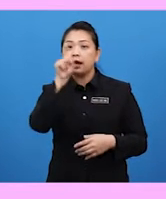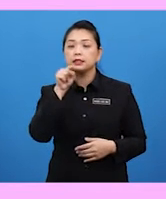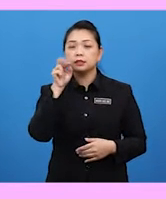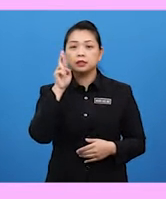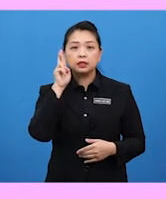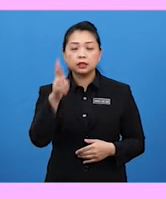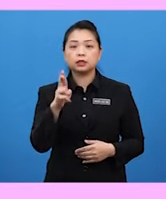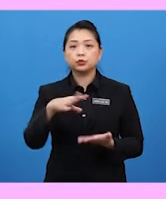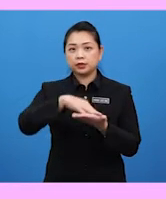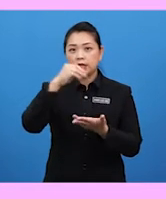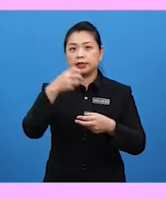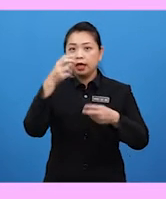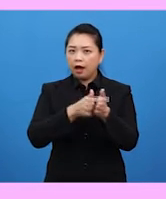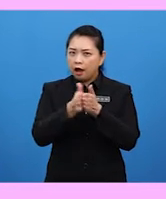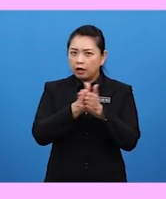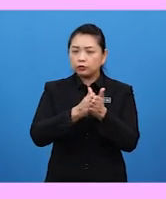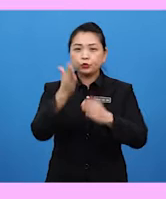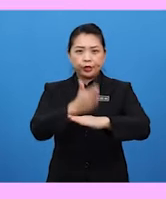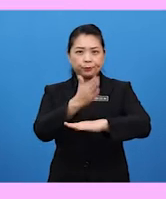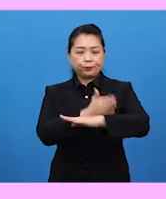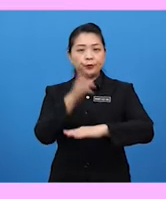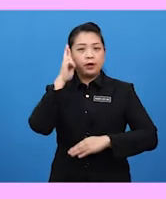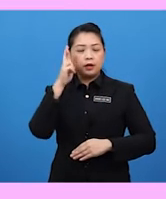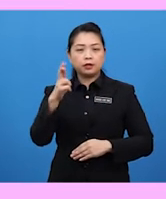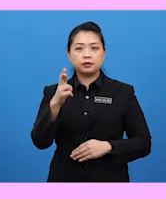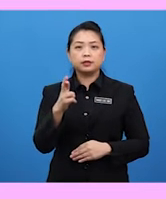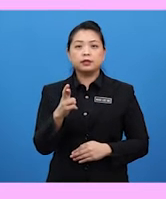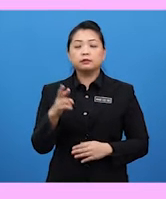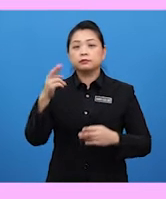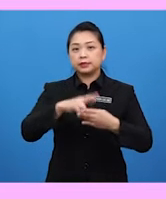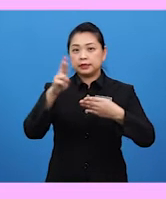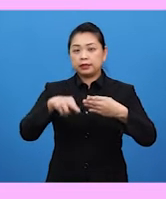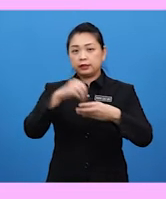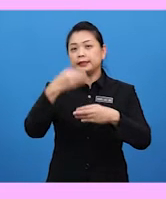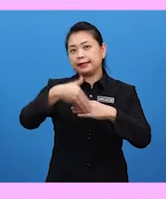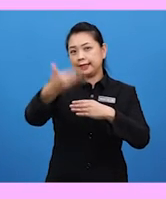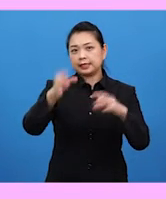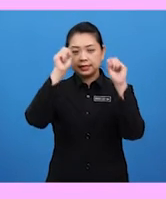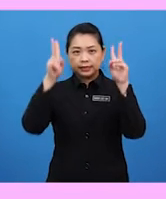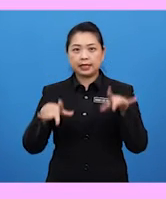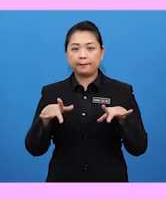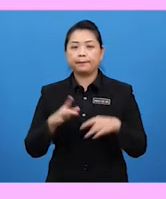hard and improve her result in the next exam.